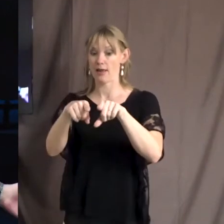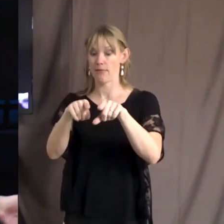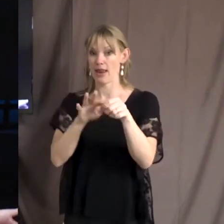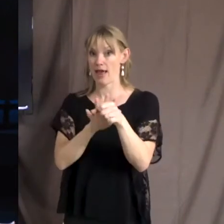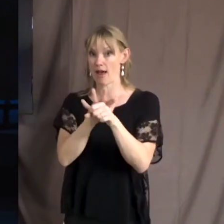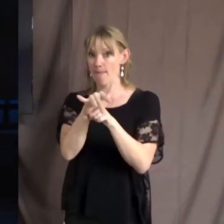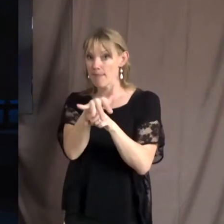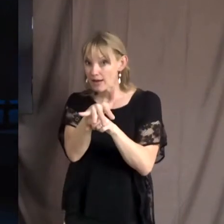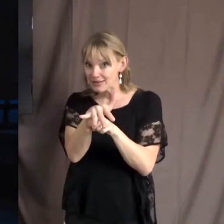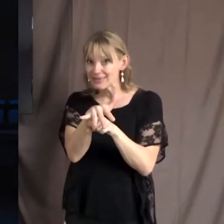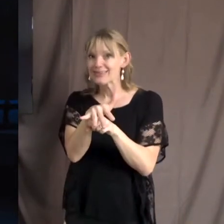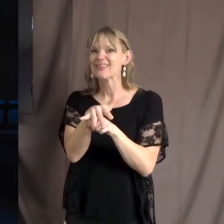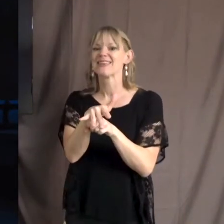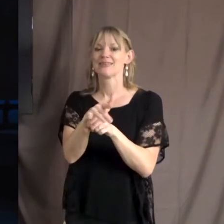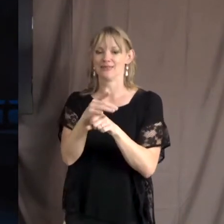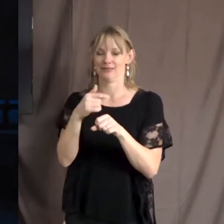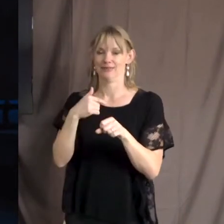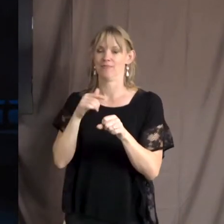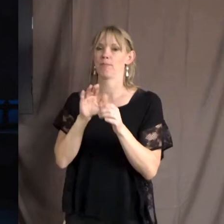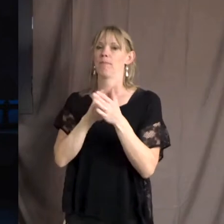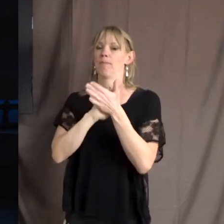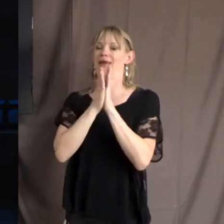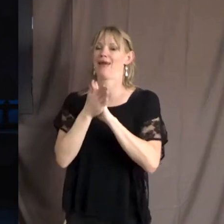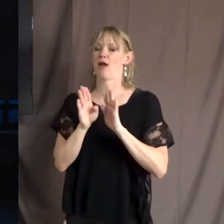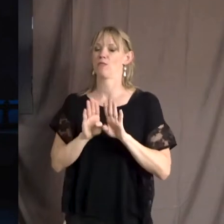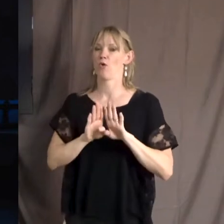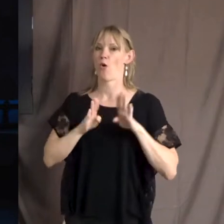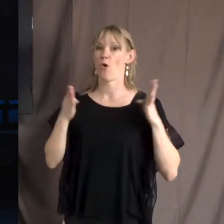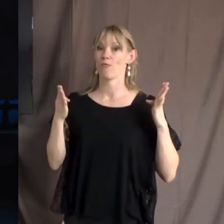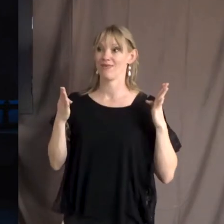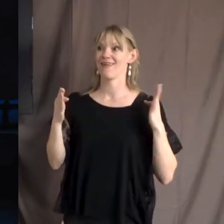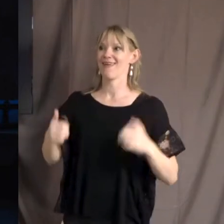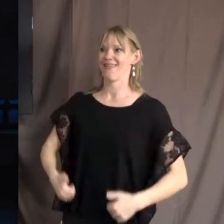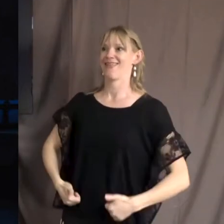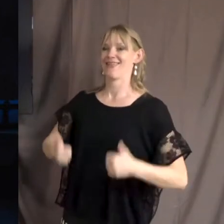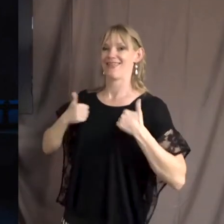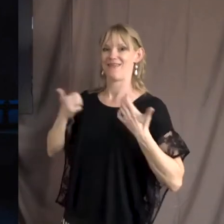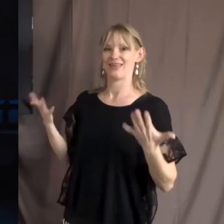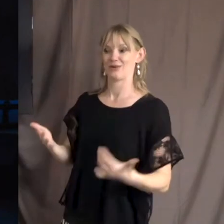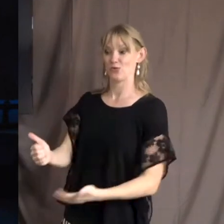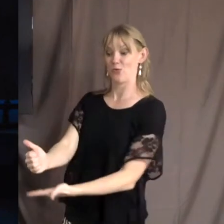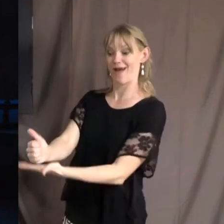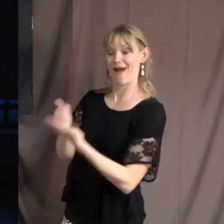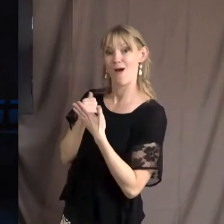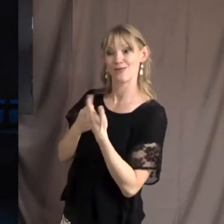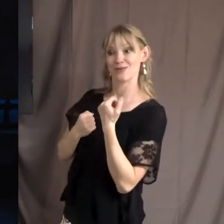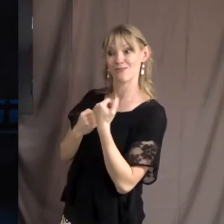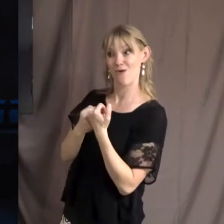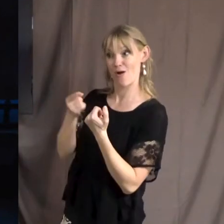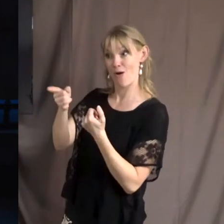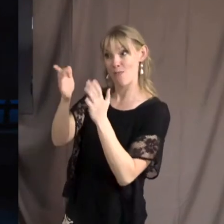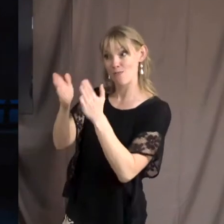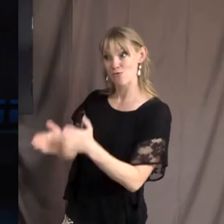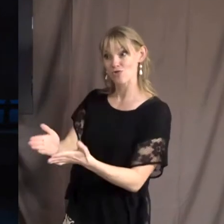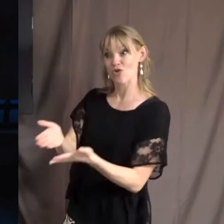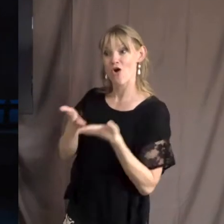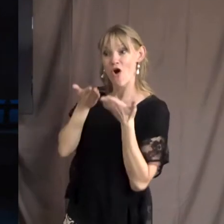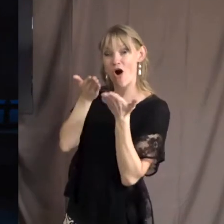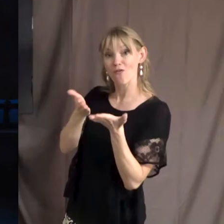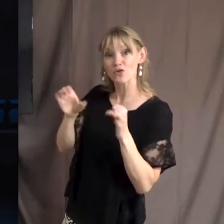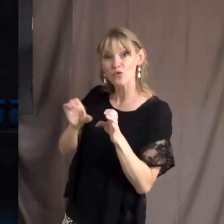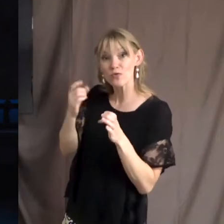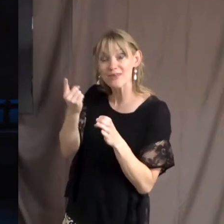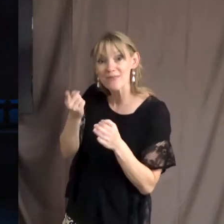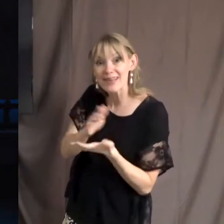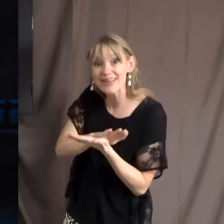opens themselves up and says, "Okay, life's here to help and support me. someone offers to do something nice for me or to